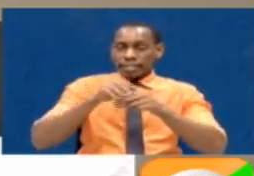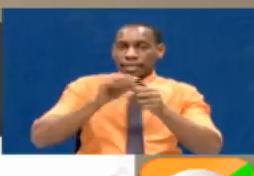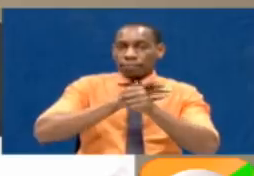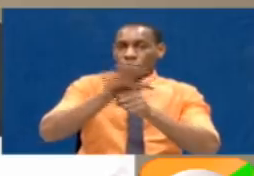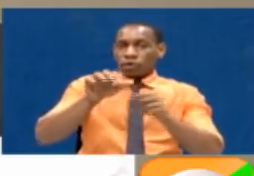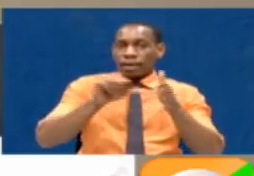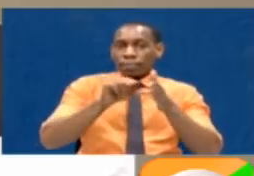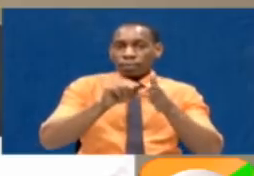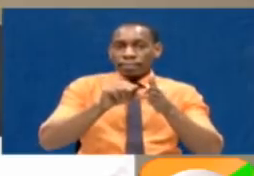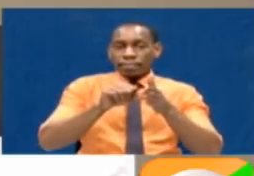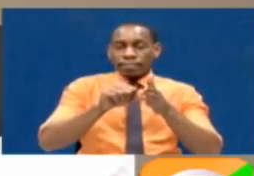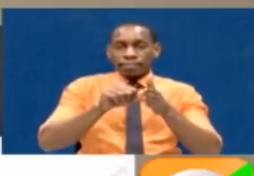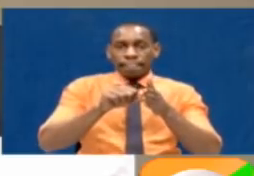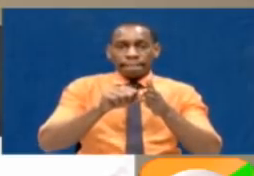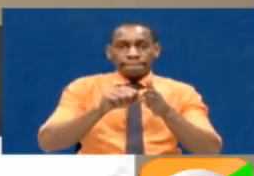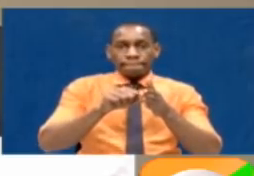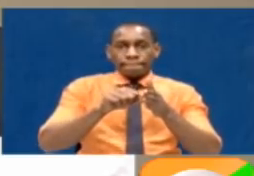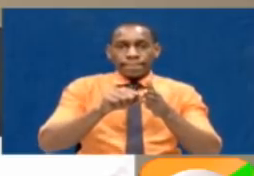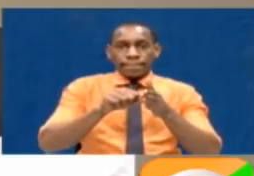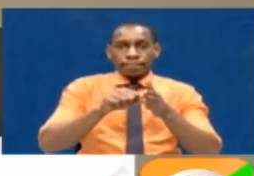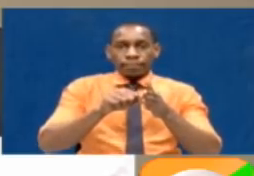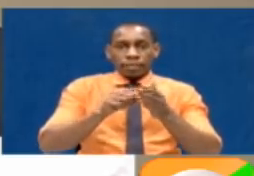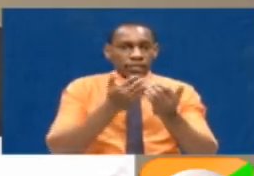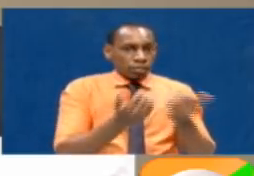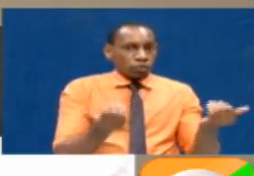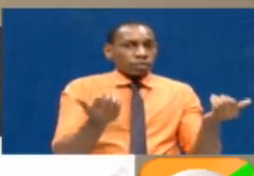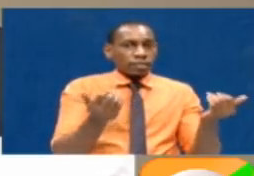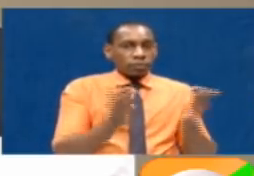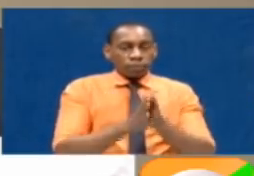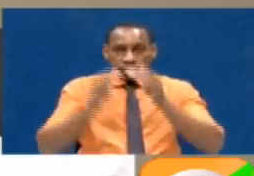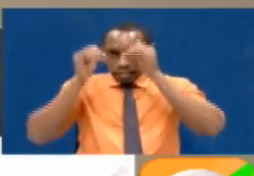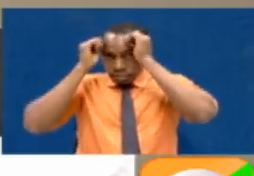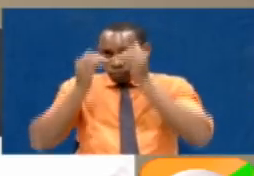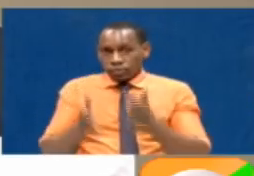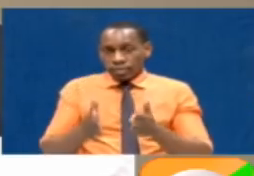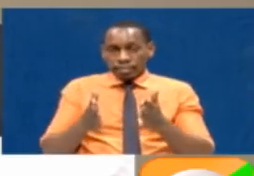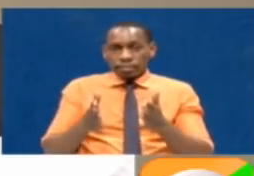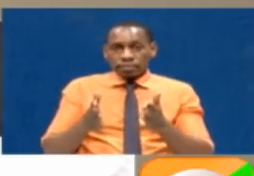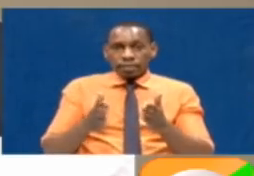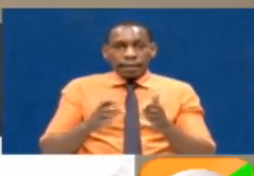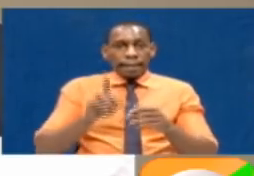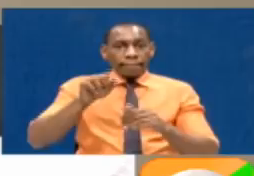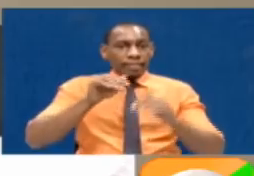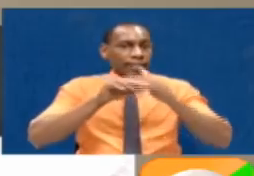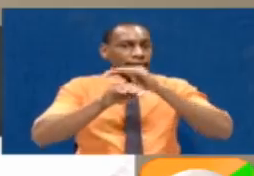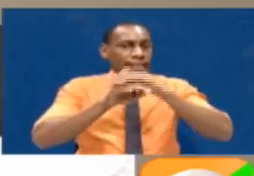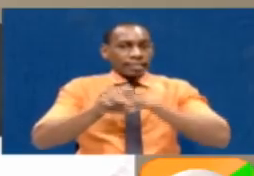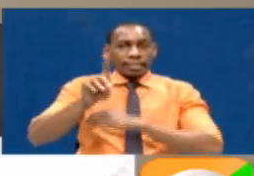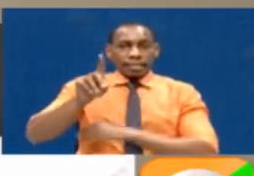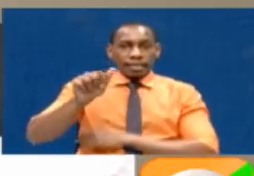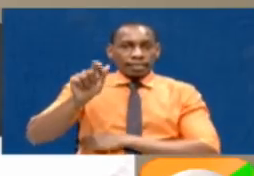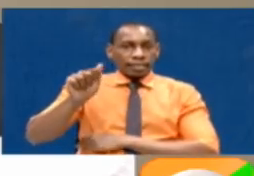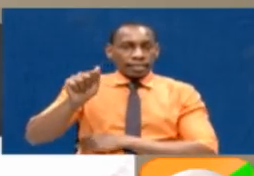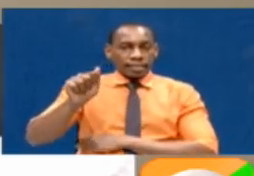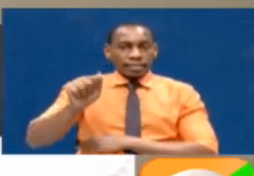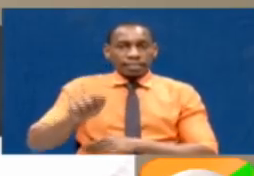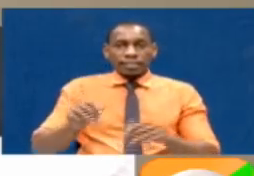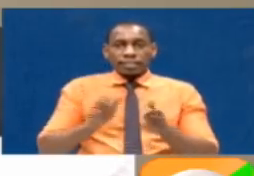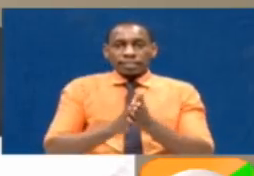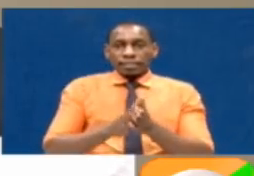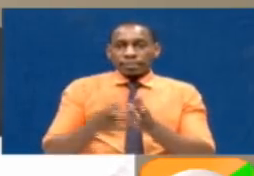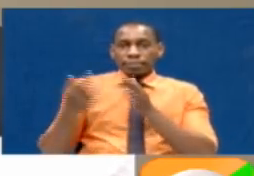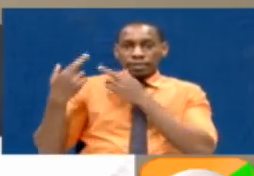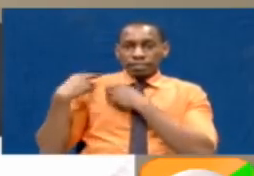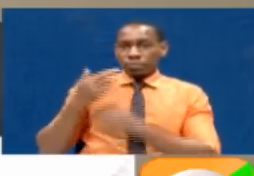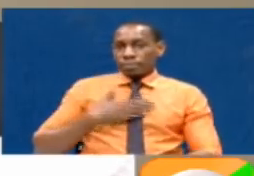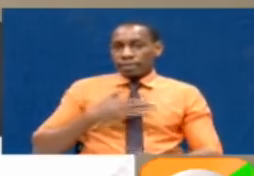crisis, our kids and our students in schools need to access data. It is my job to